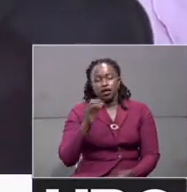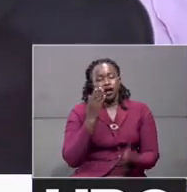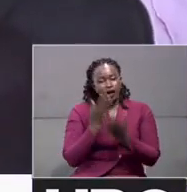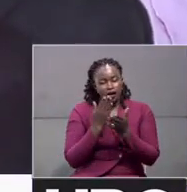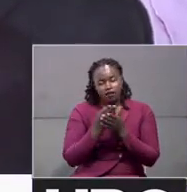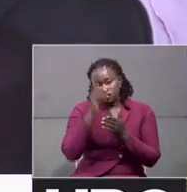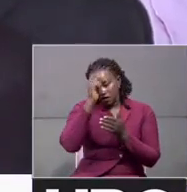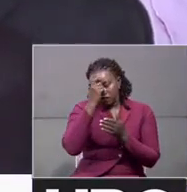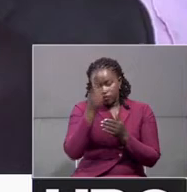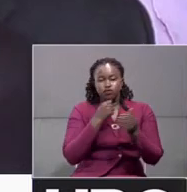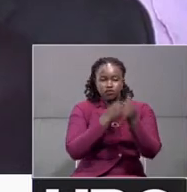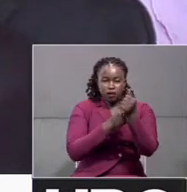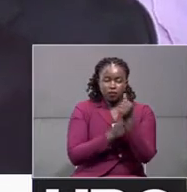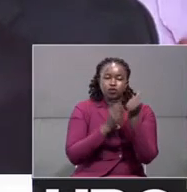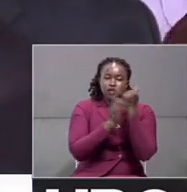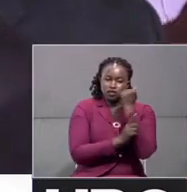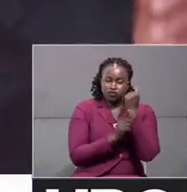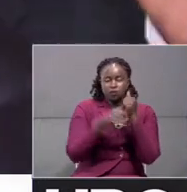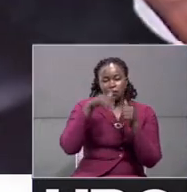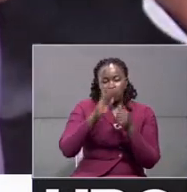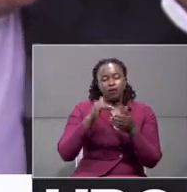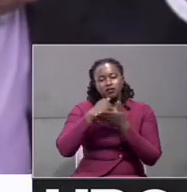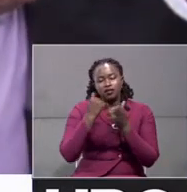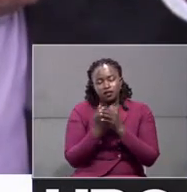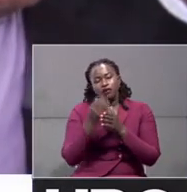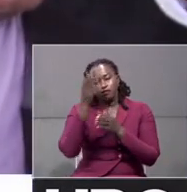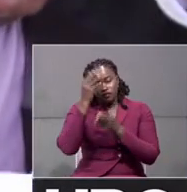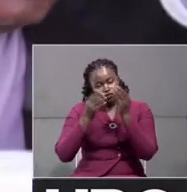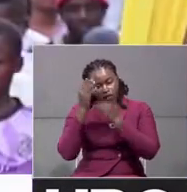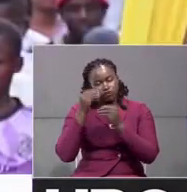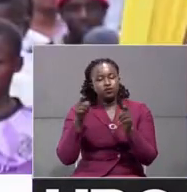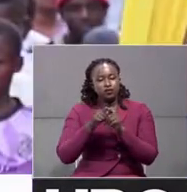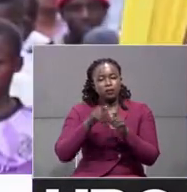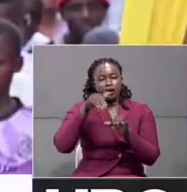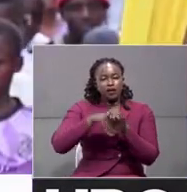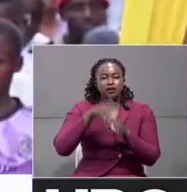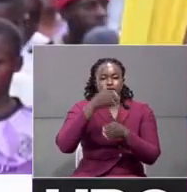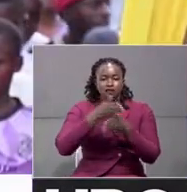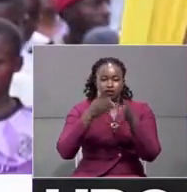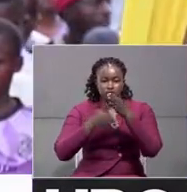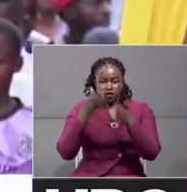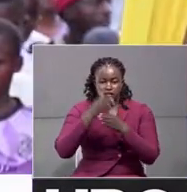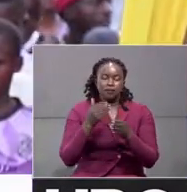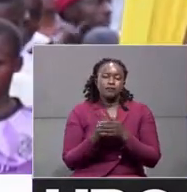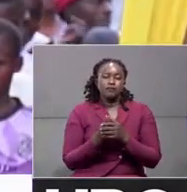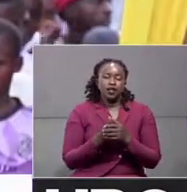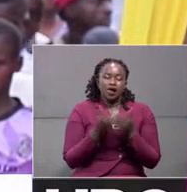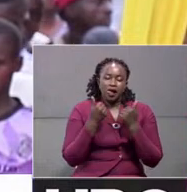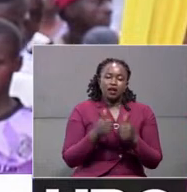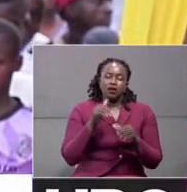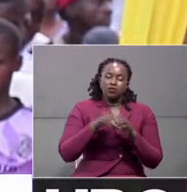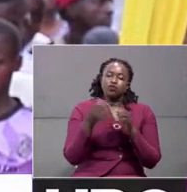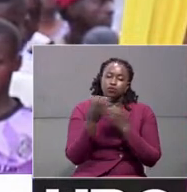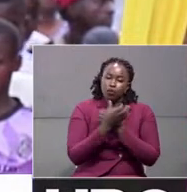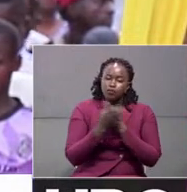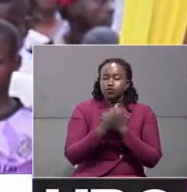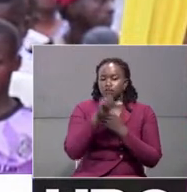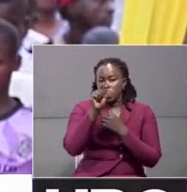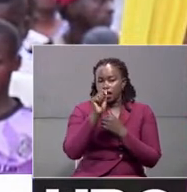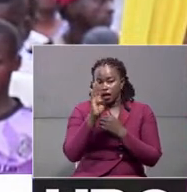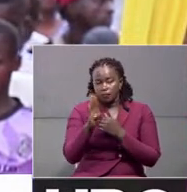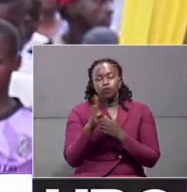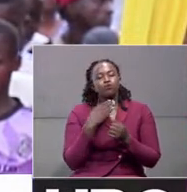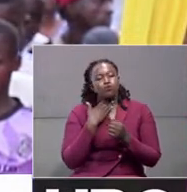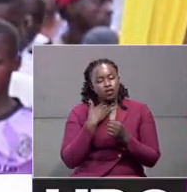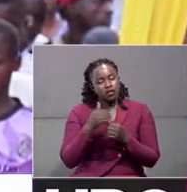support the district, especially in the sector of education and infrastructure. Computers, as you know, computer lab, we really need more,